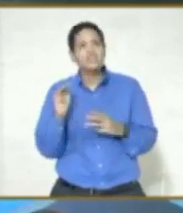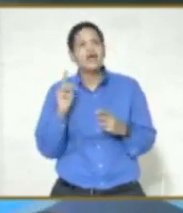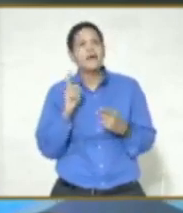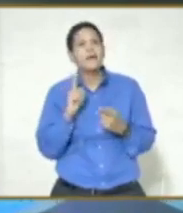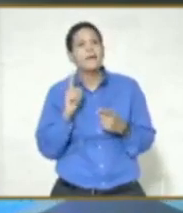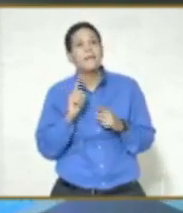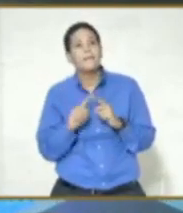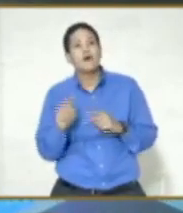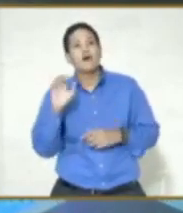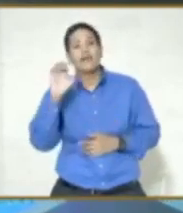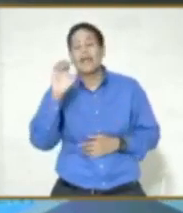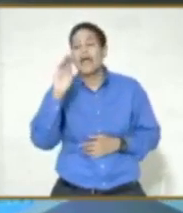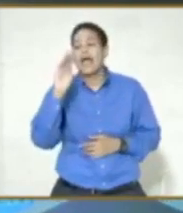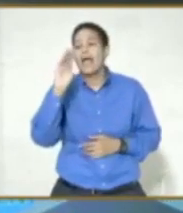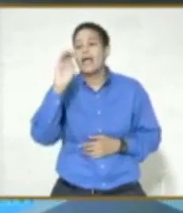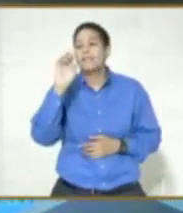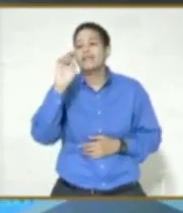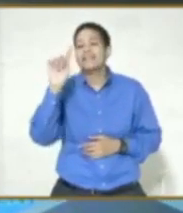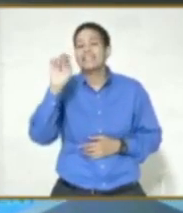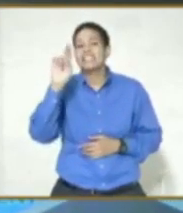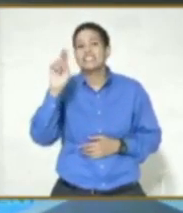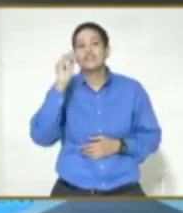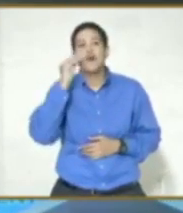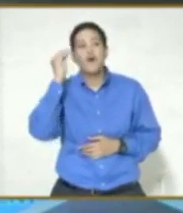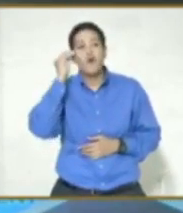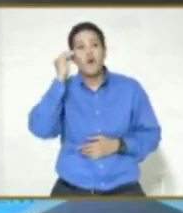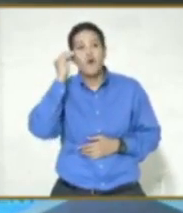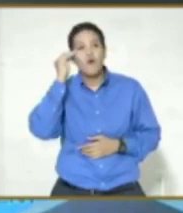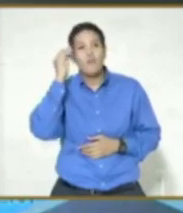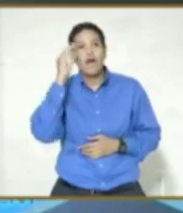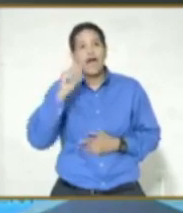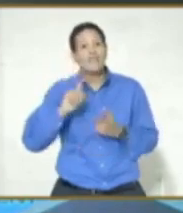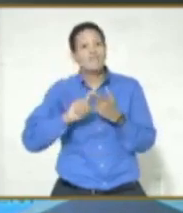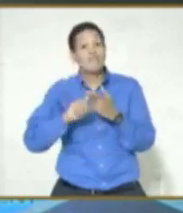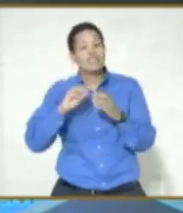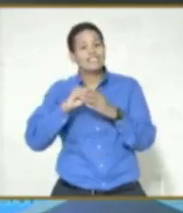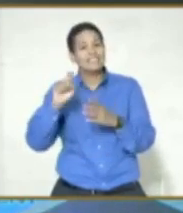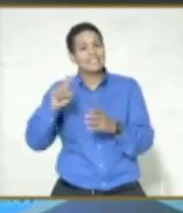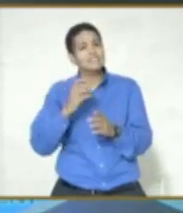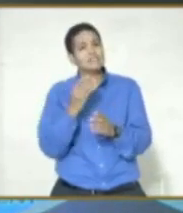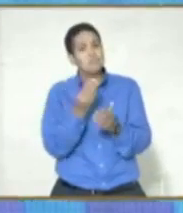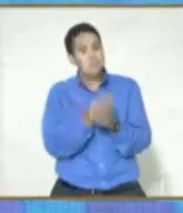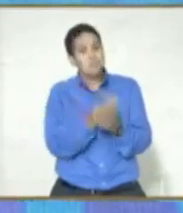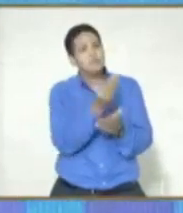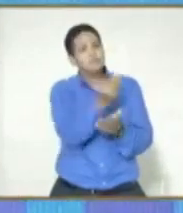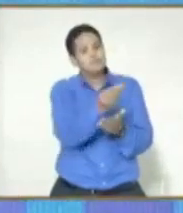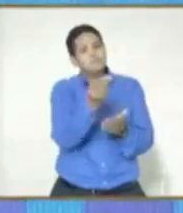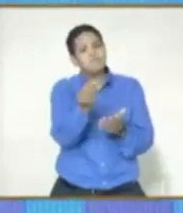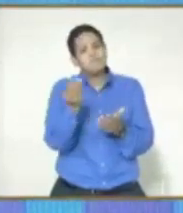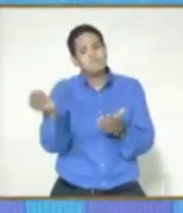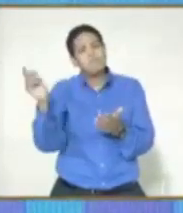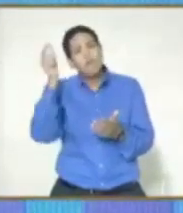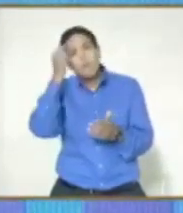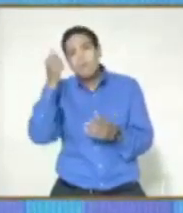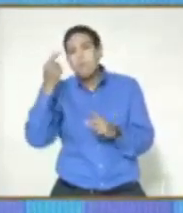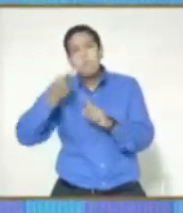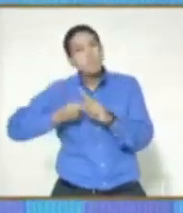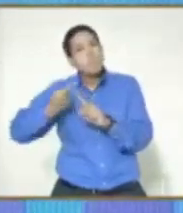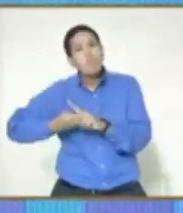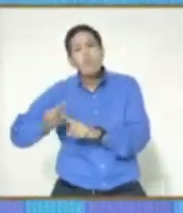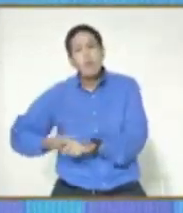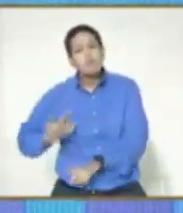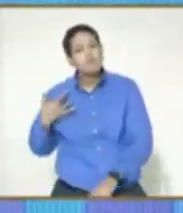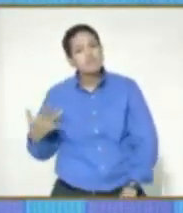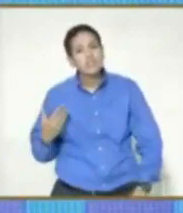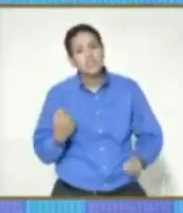the Ebenezer Home and the Friends in Need. And just to make the point that the work of